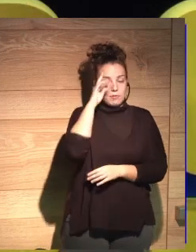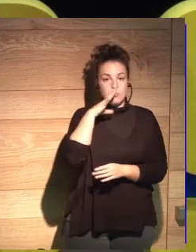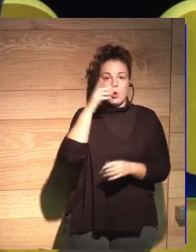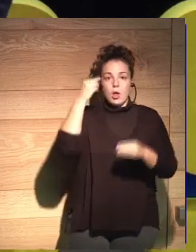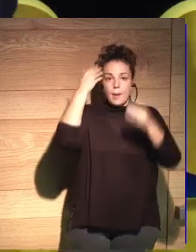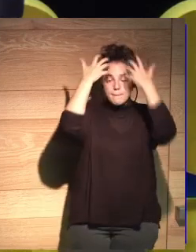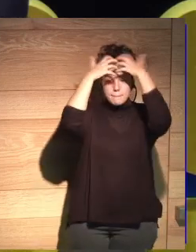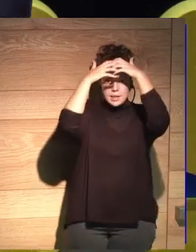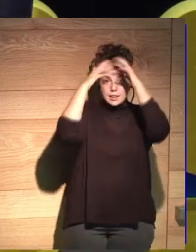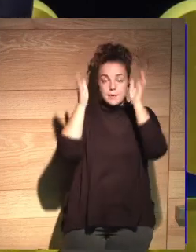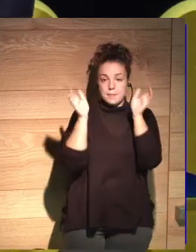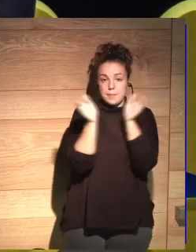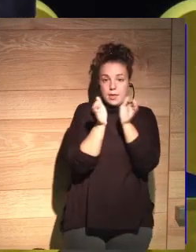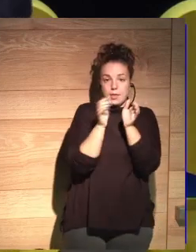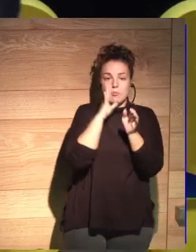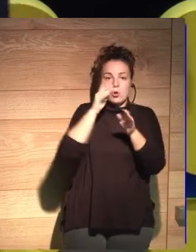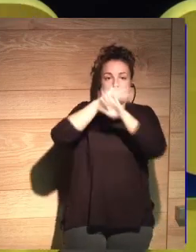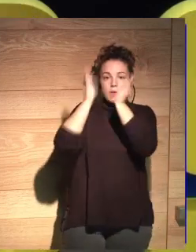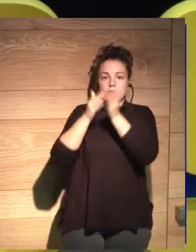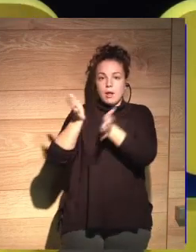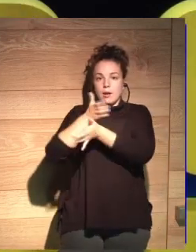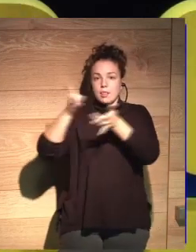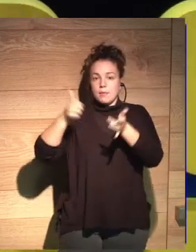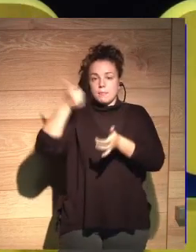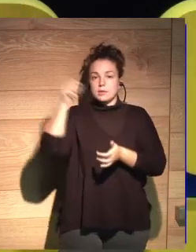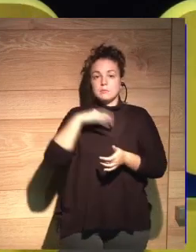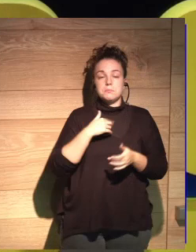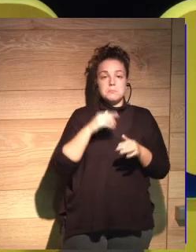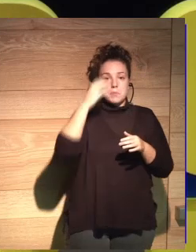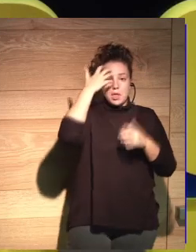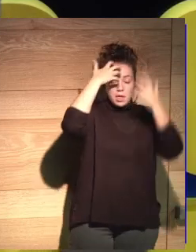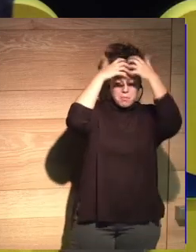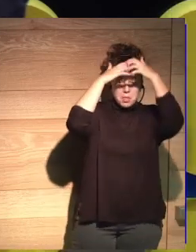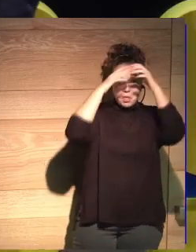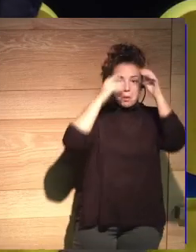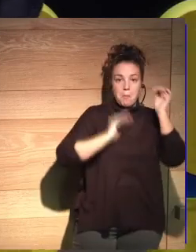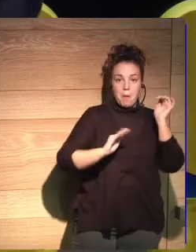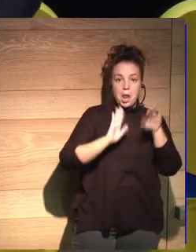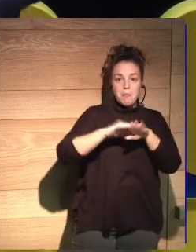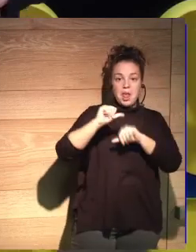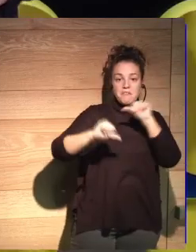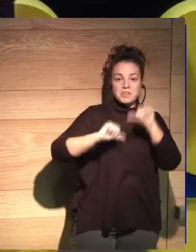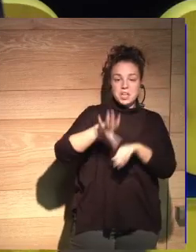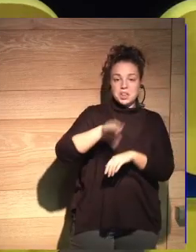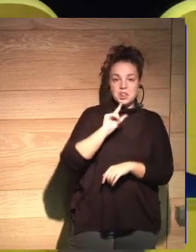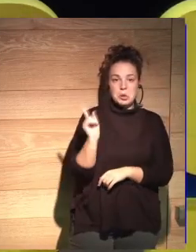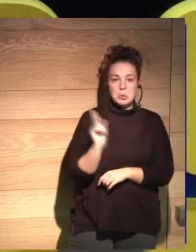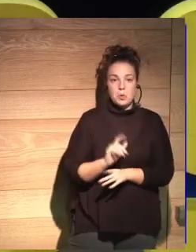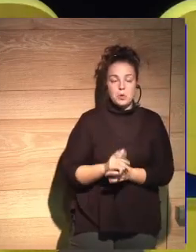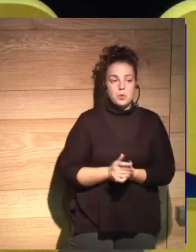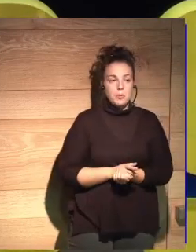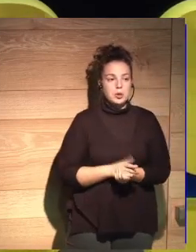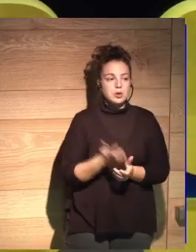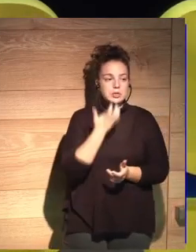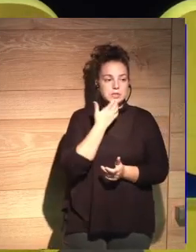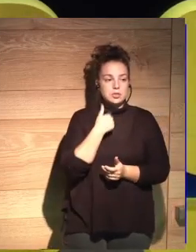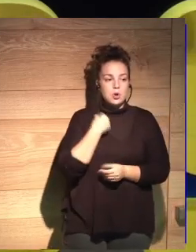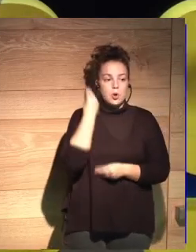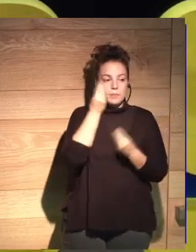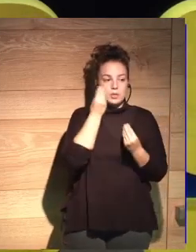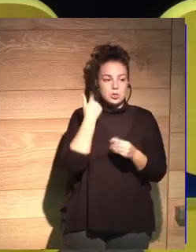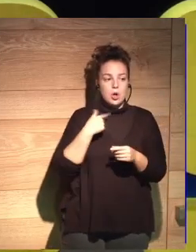not bad at calculating physics, it was not thinking about the physical consequences of that action. Just as collectively, we have,